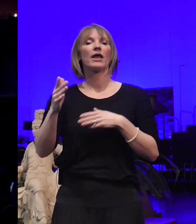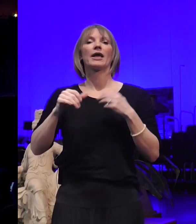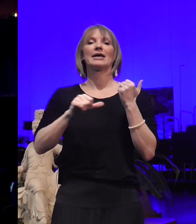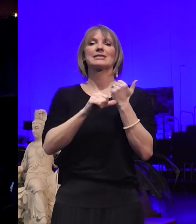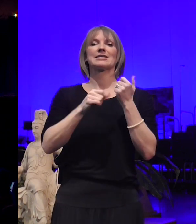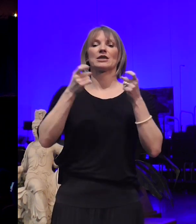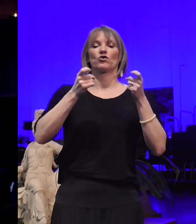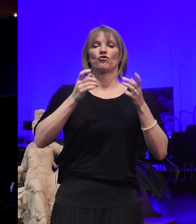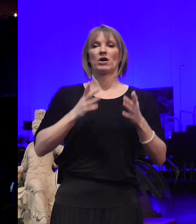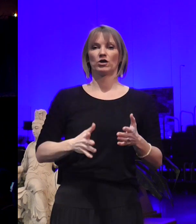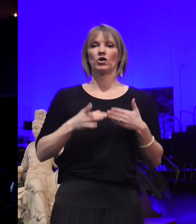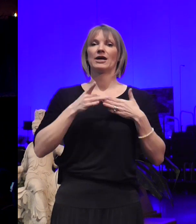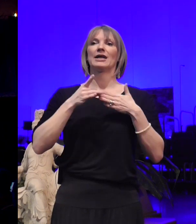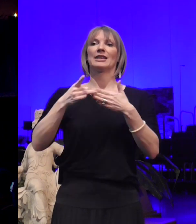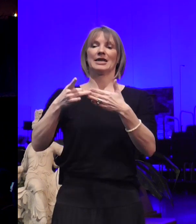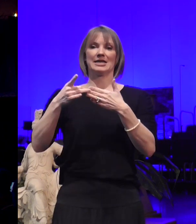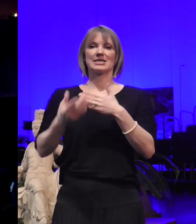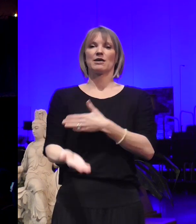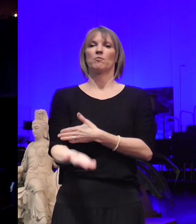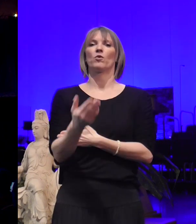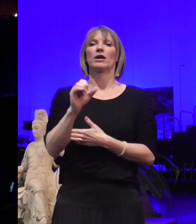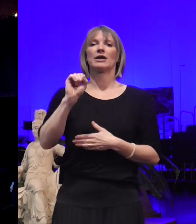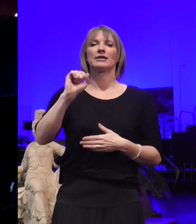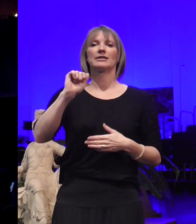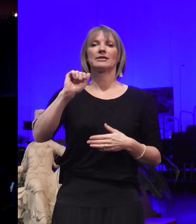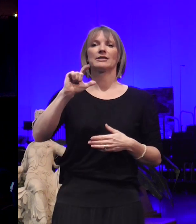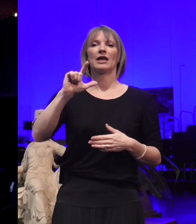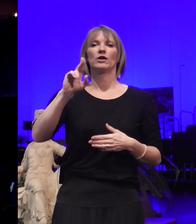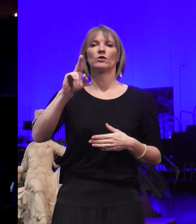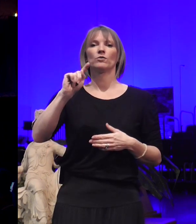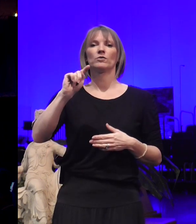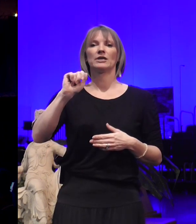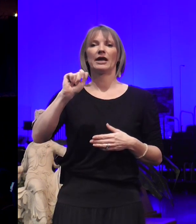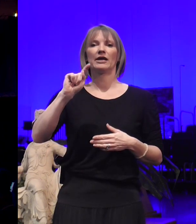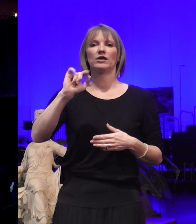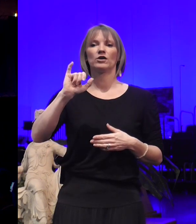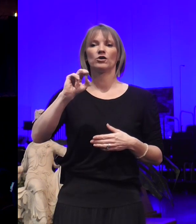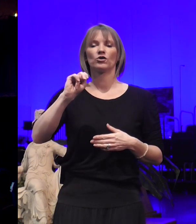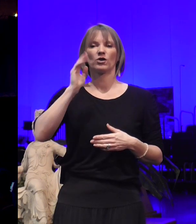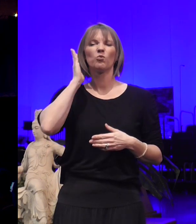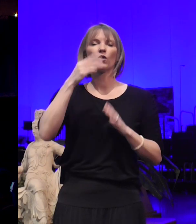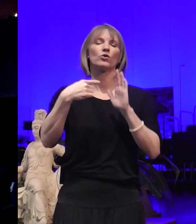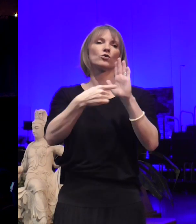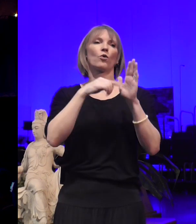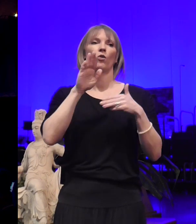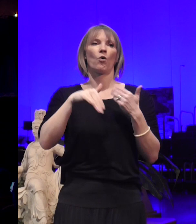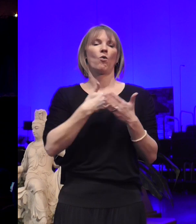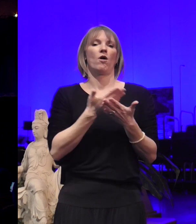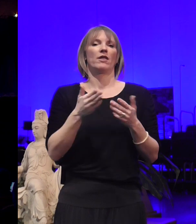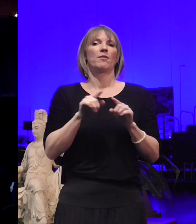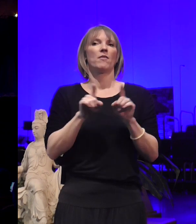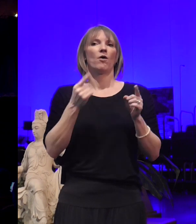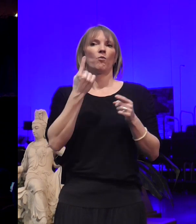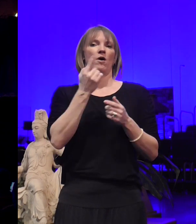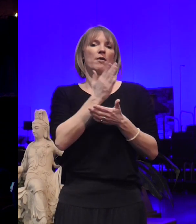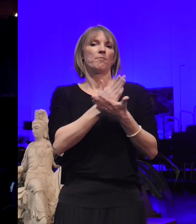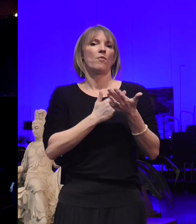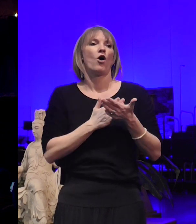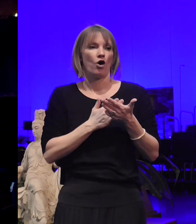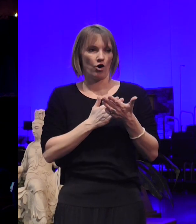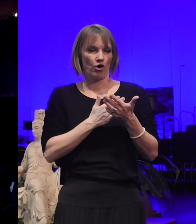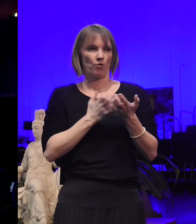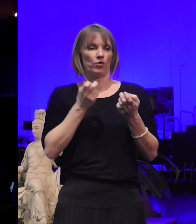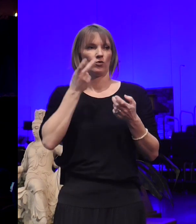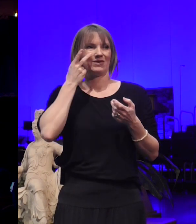her, she leads the morning salutation. And it's we'll show you the whole thing one day, but I just want you to see the piece of what